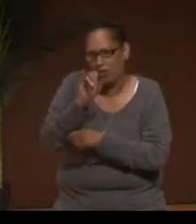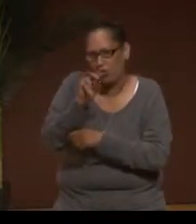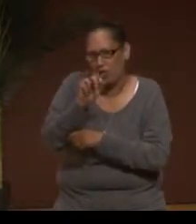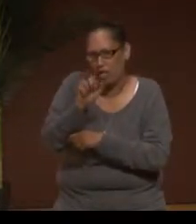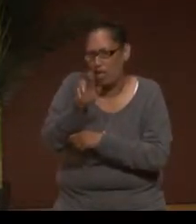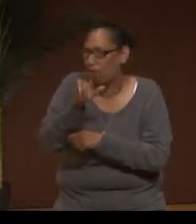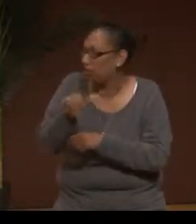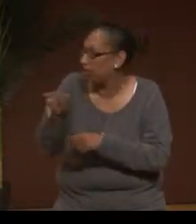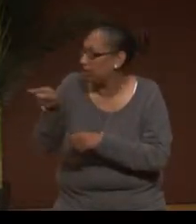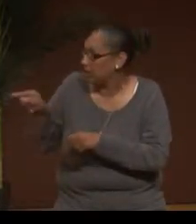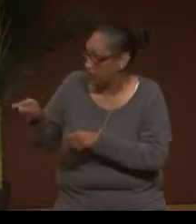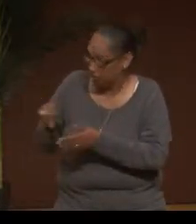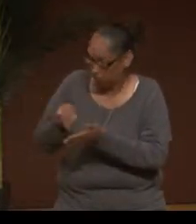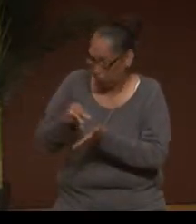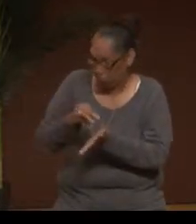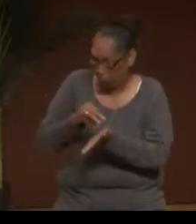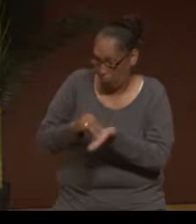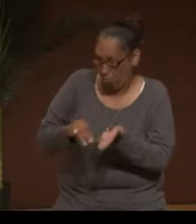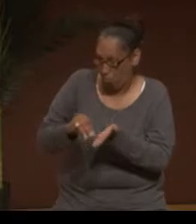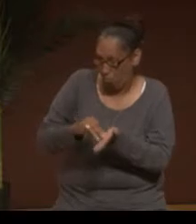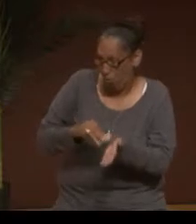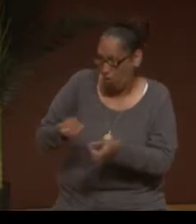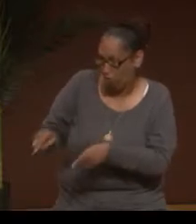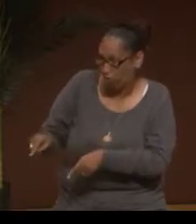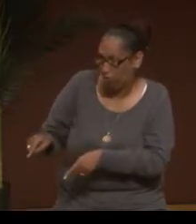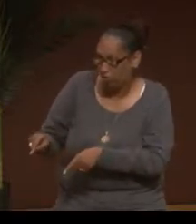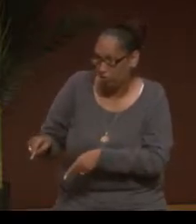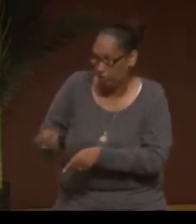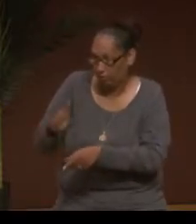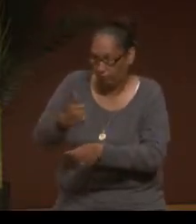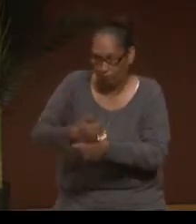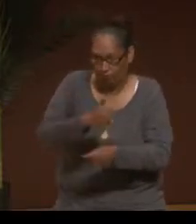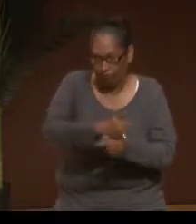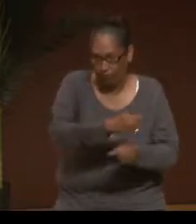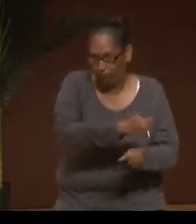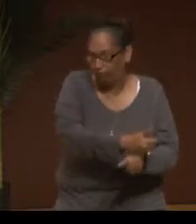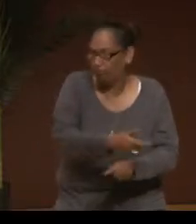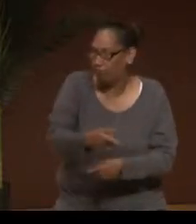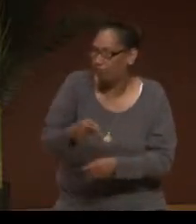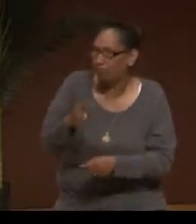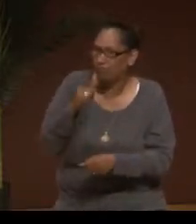genetic markers that have characterized people living in one location at one